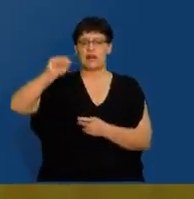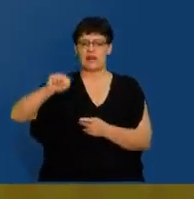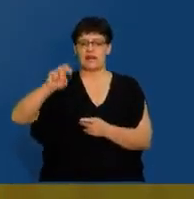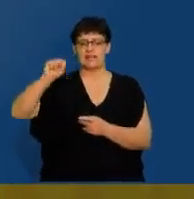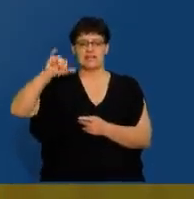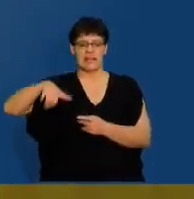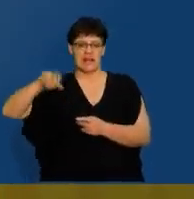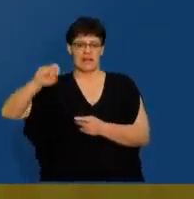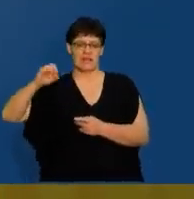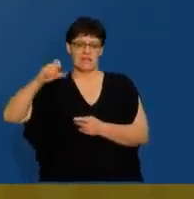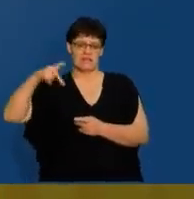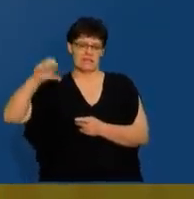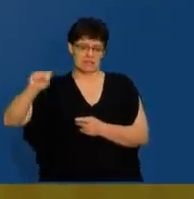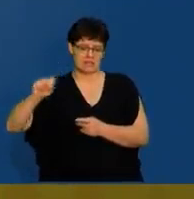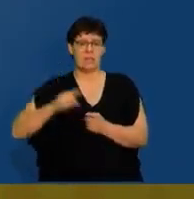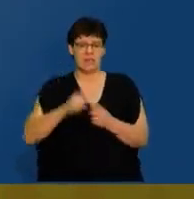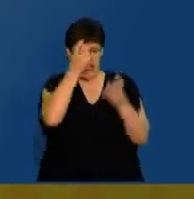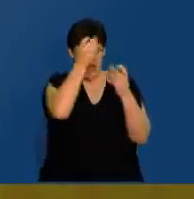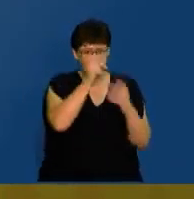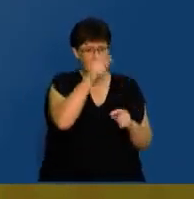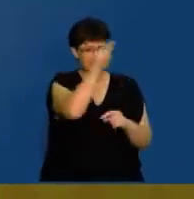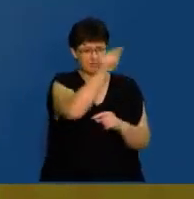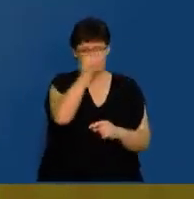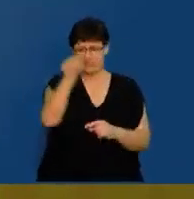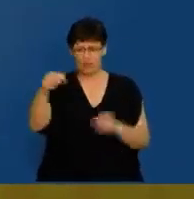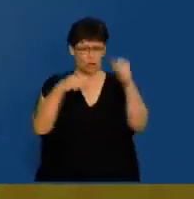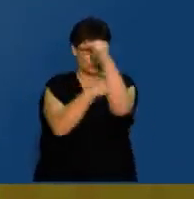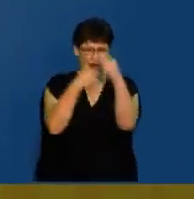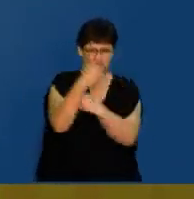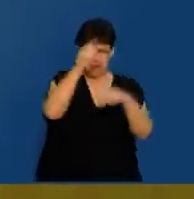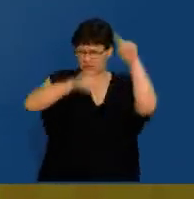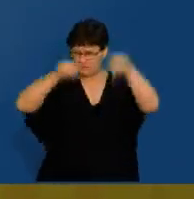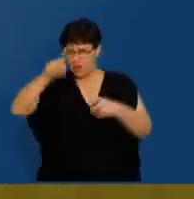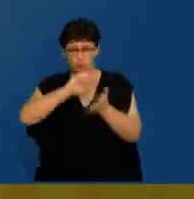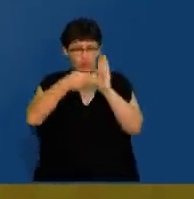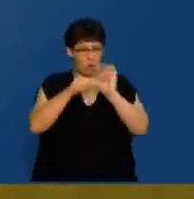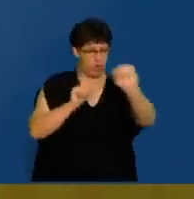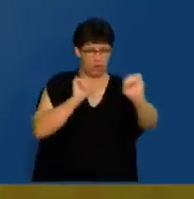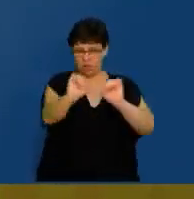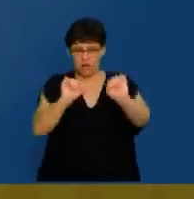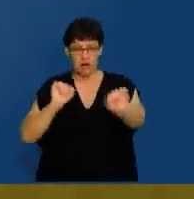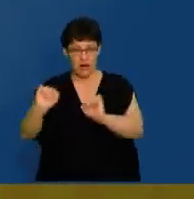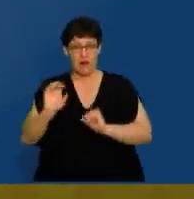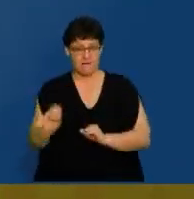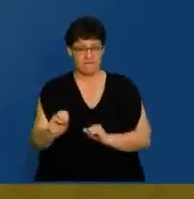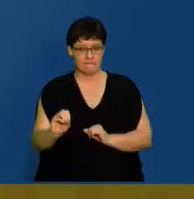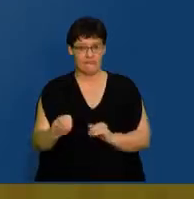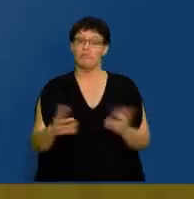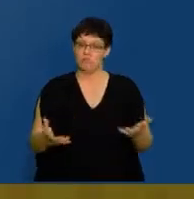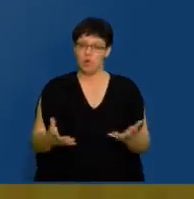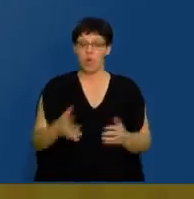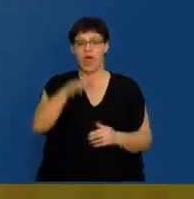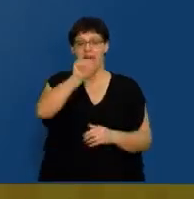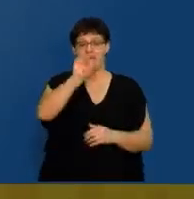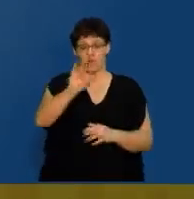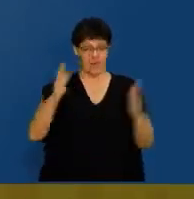lots of information with different types of structures that have significant roles. So on an A3 sheet of